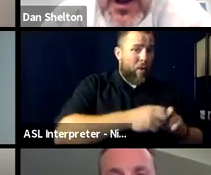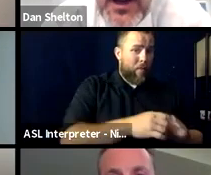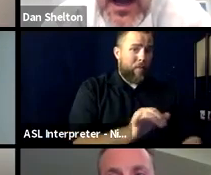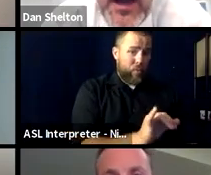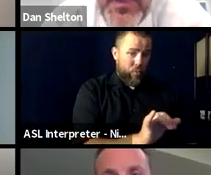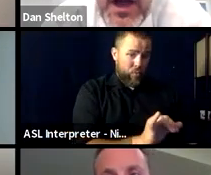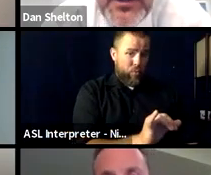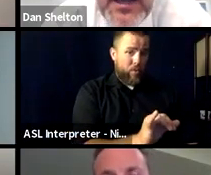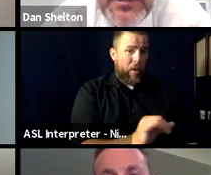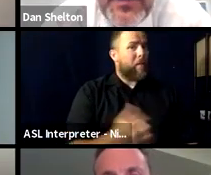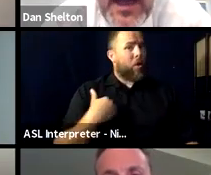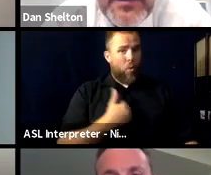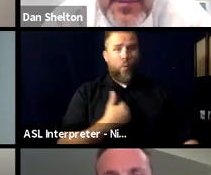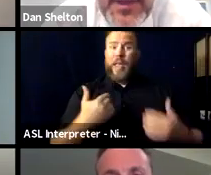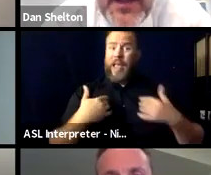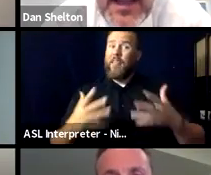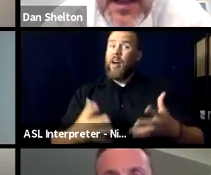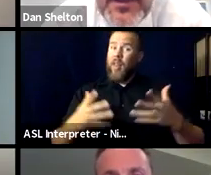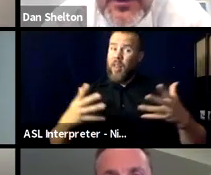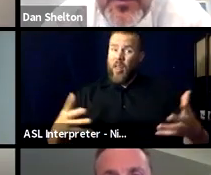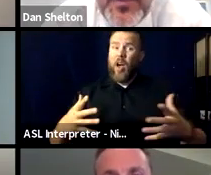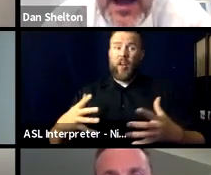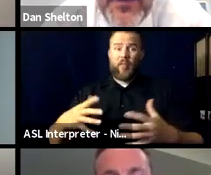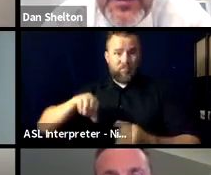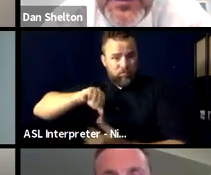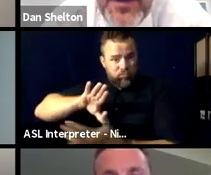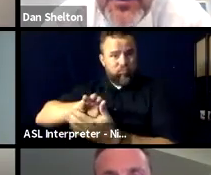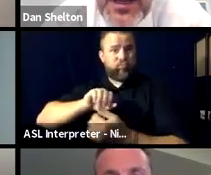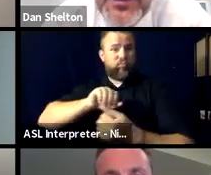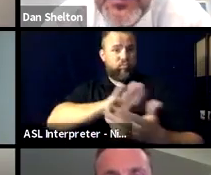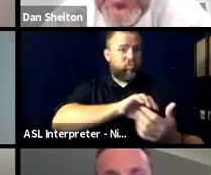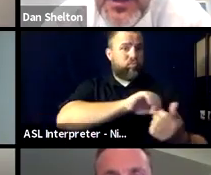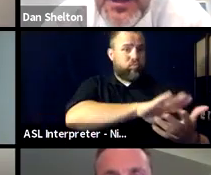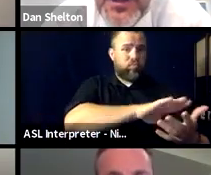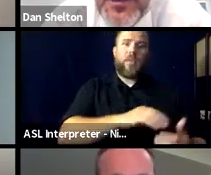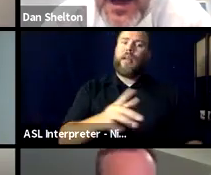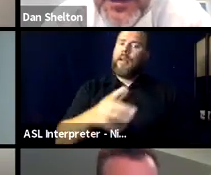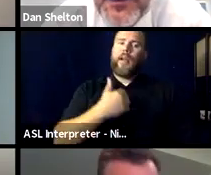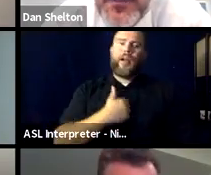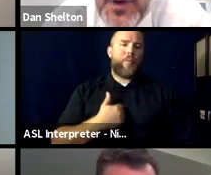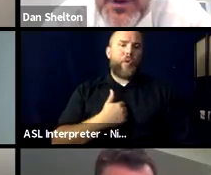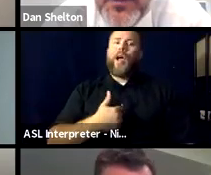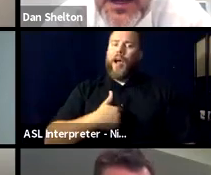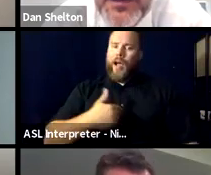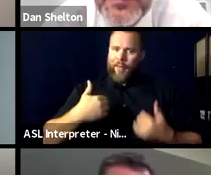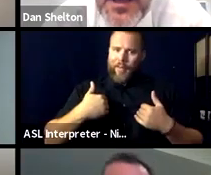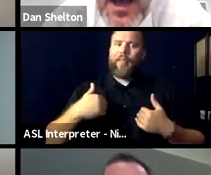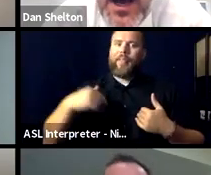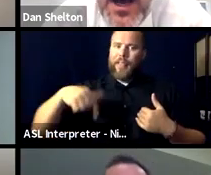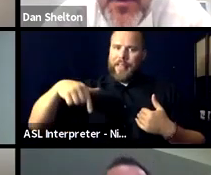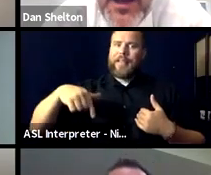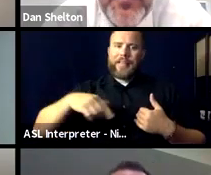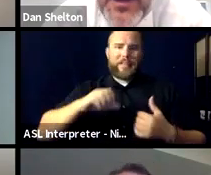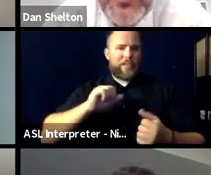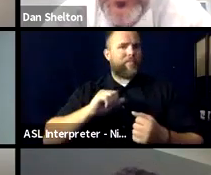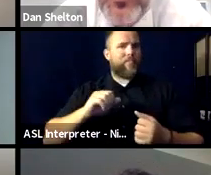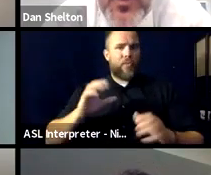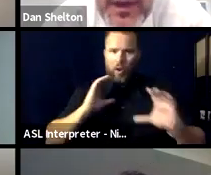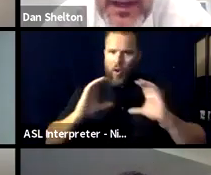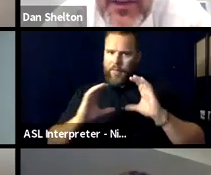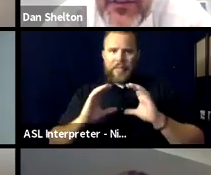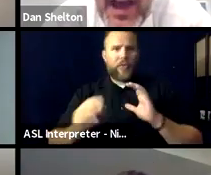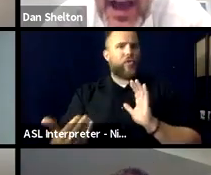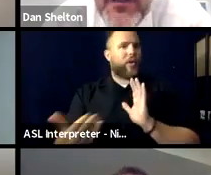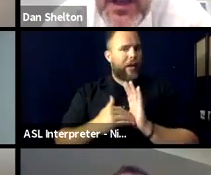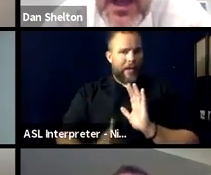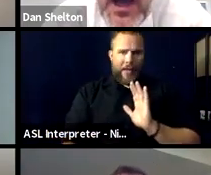we return. And I apologize if that's something I've said in this group, but I have these conversations in a lot of different public meetings. And it's worth